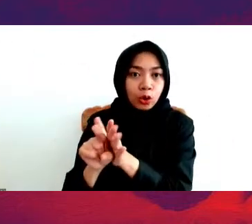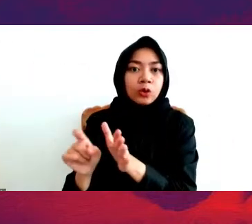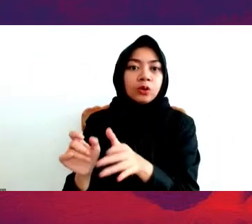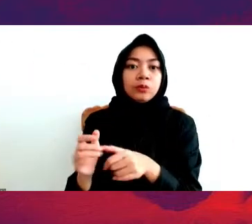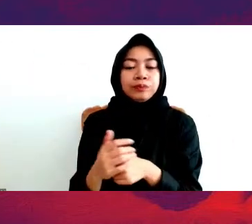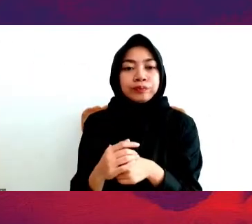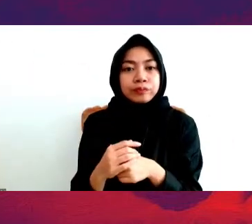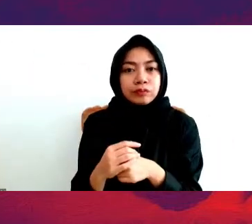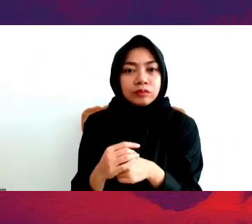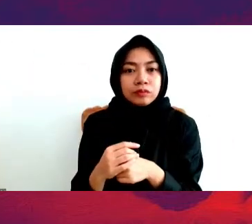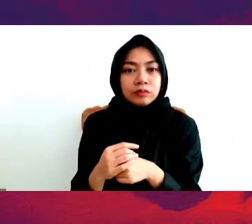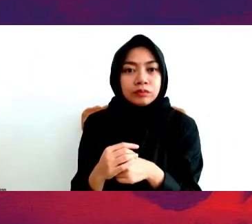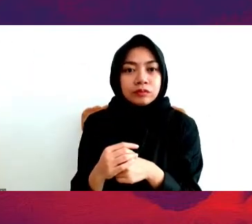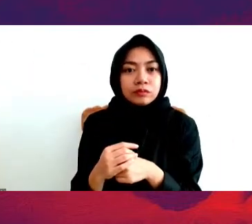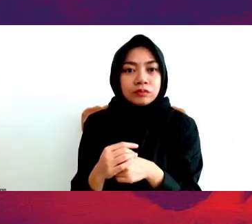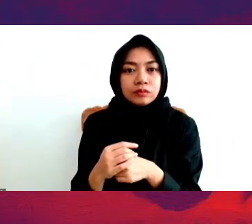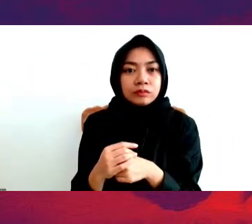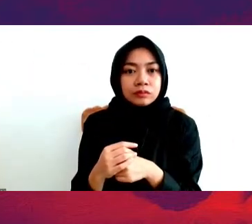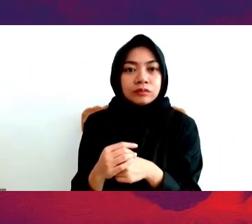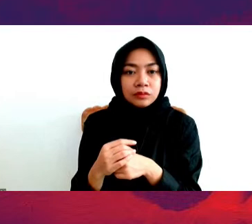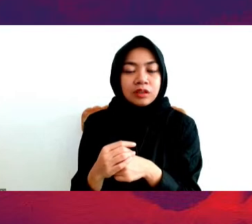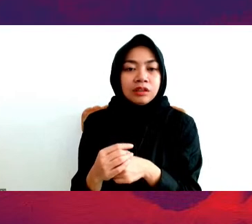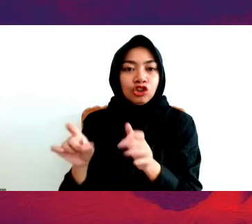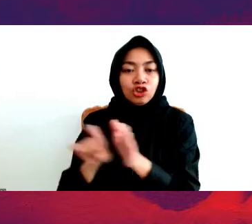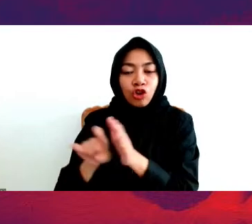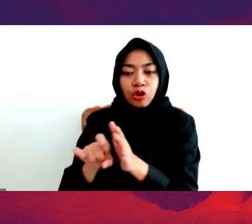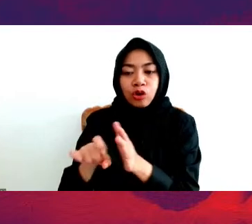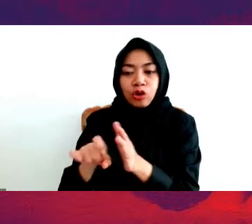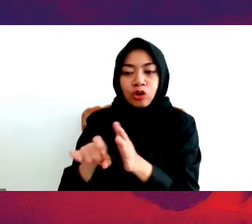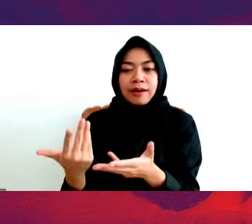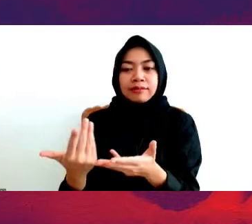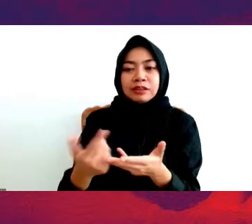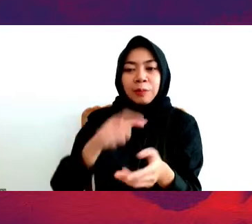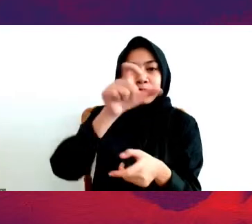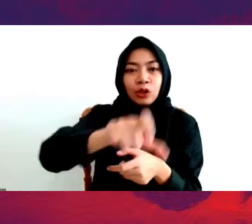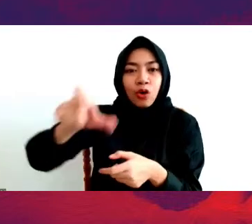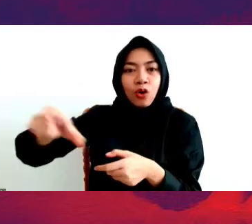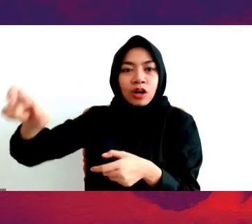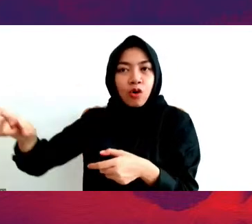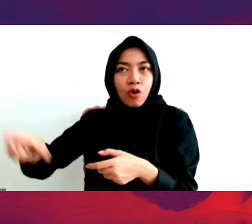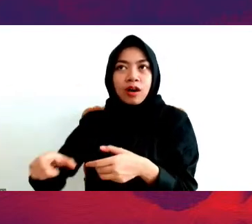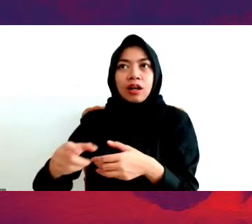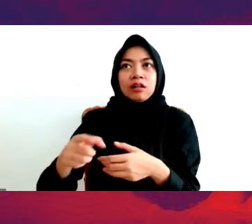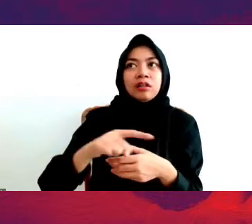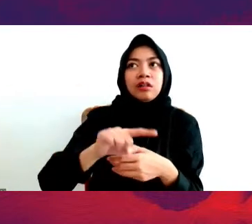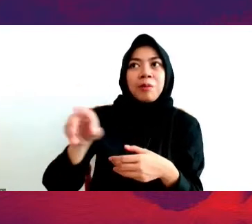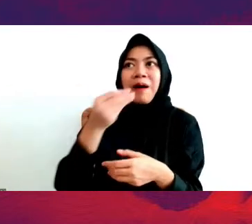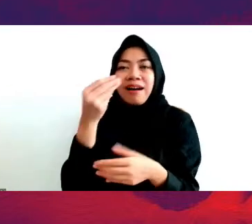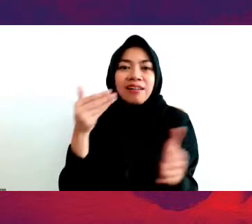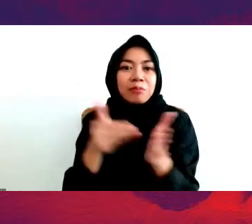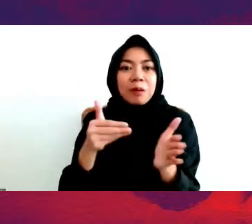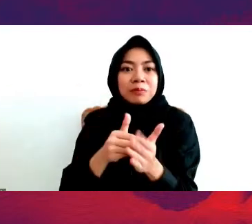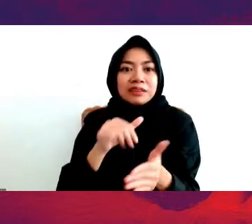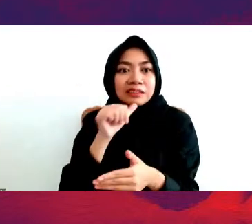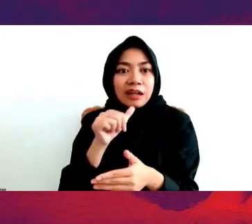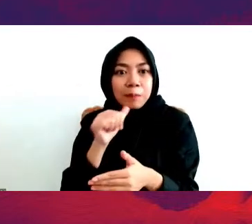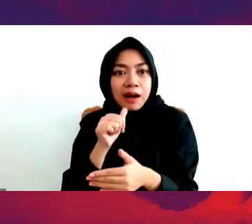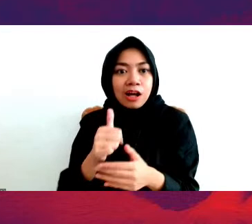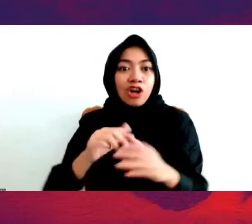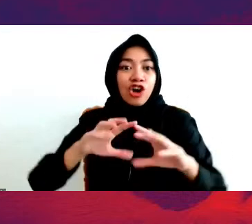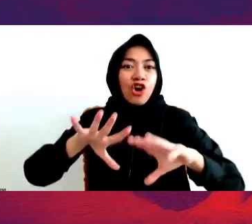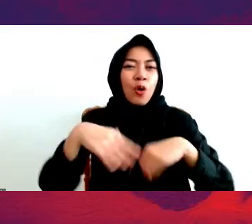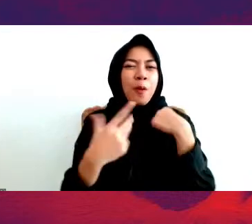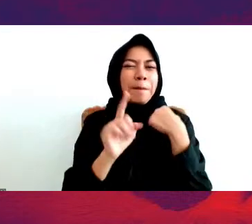surveys, and so which it raises question: what happens with people who lack phones? And the poorest of the